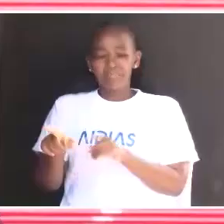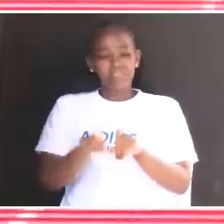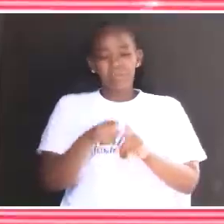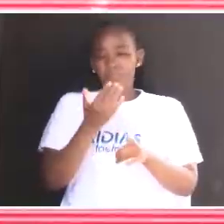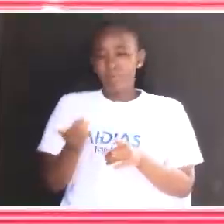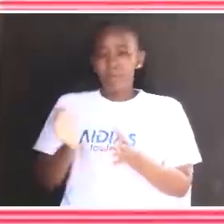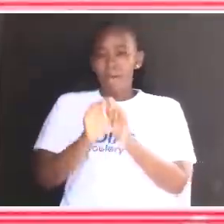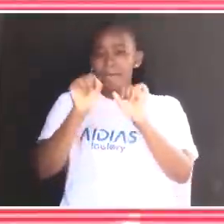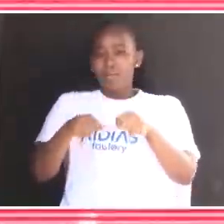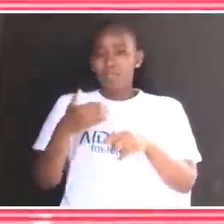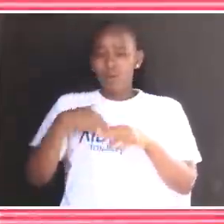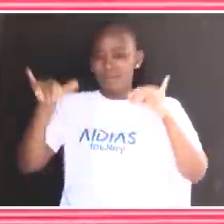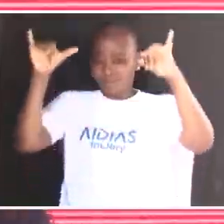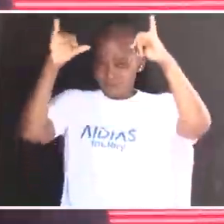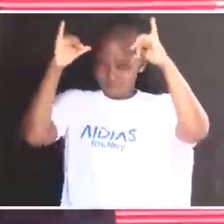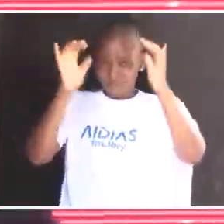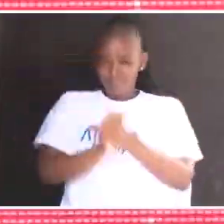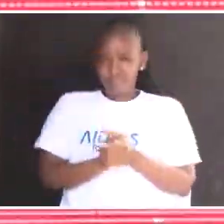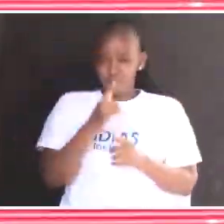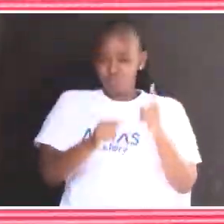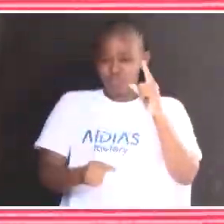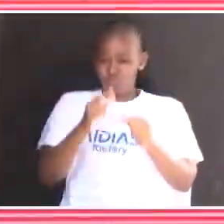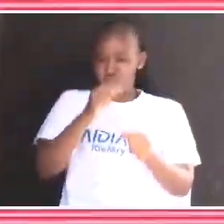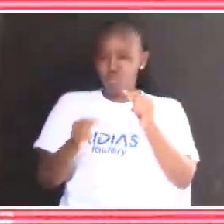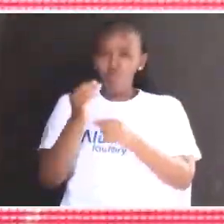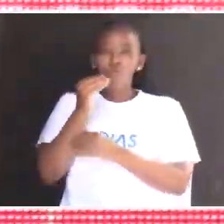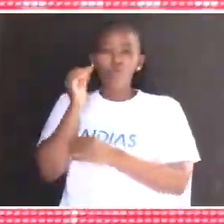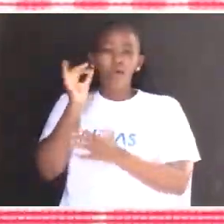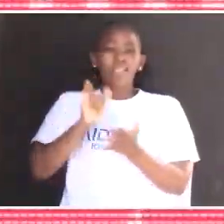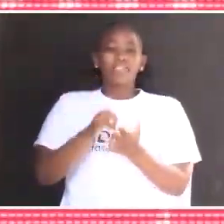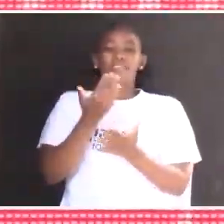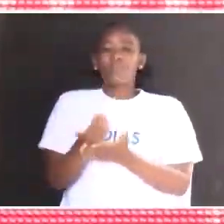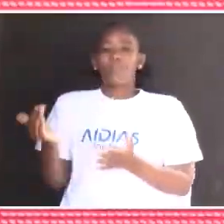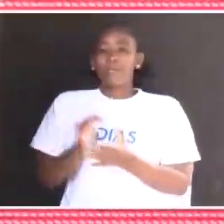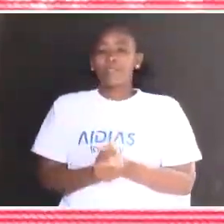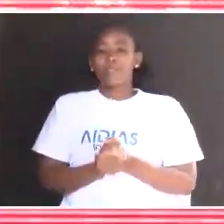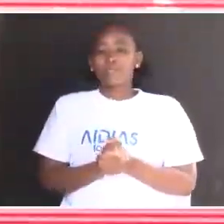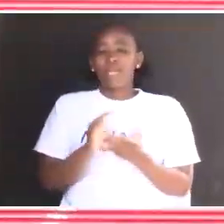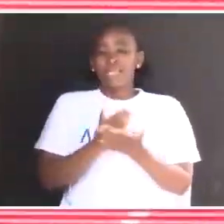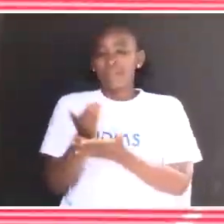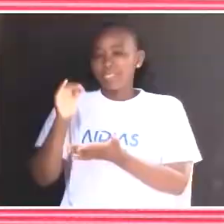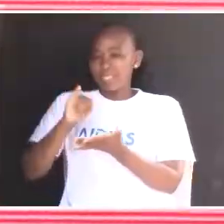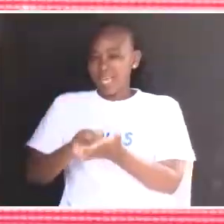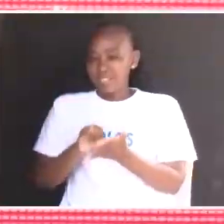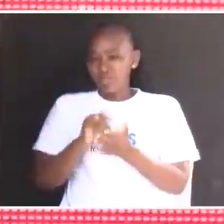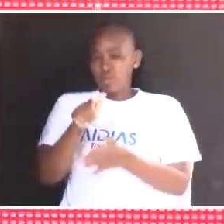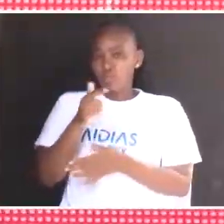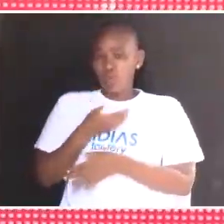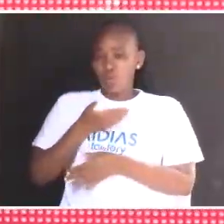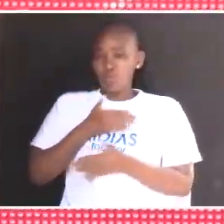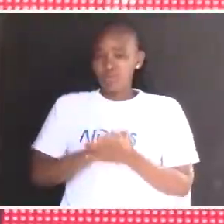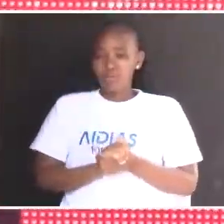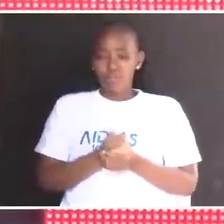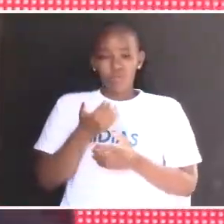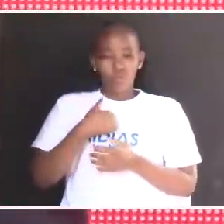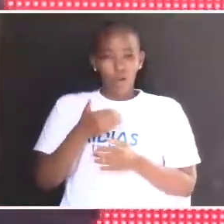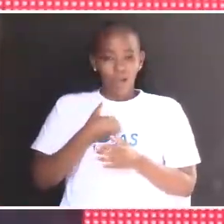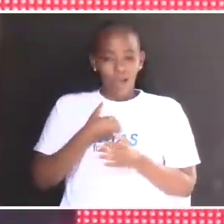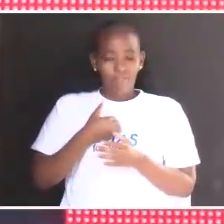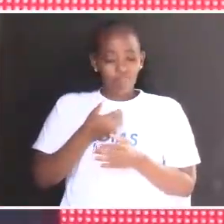property. Utaweza kuwa na ngombe unakamua pale kwako, that is property. Something that you own, that you have a name